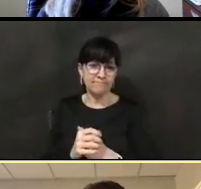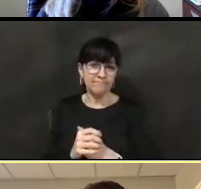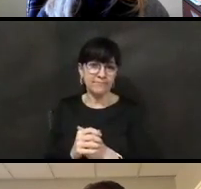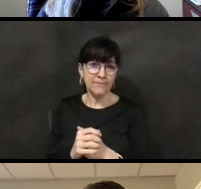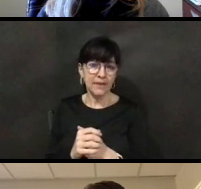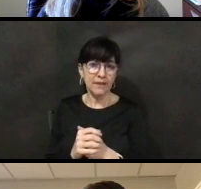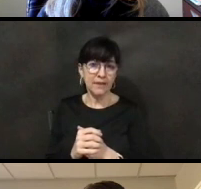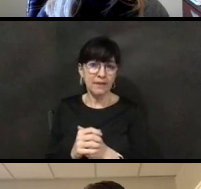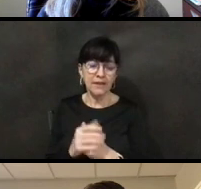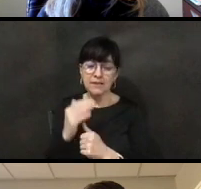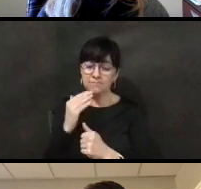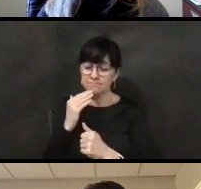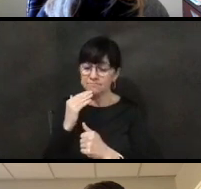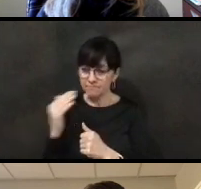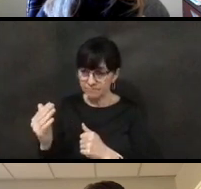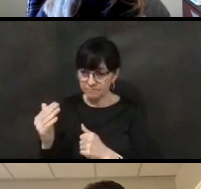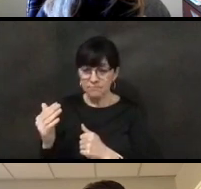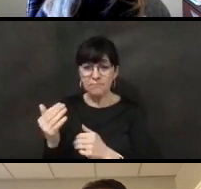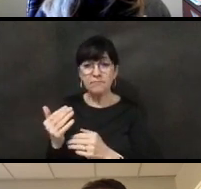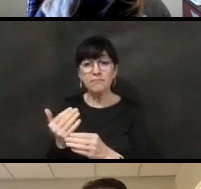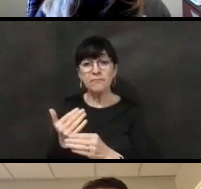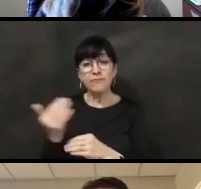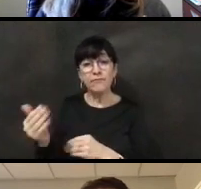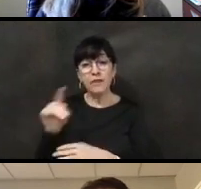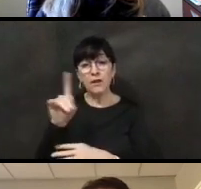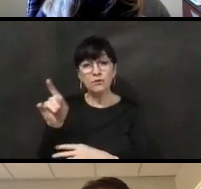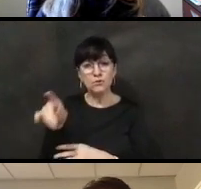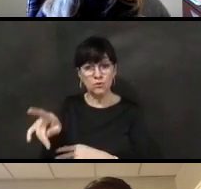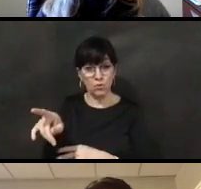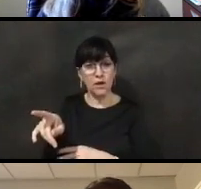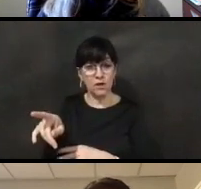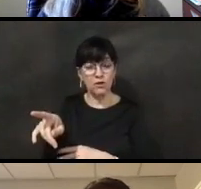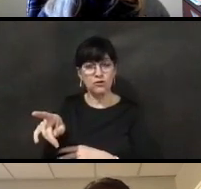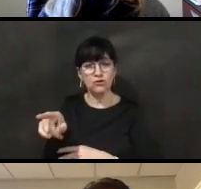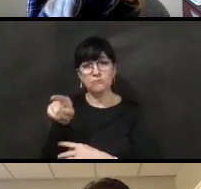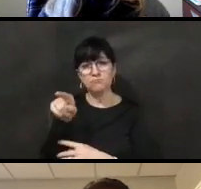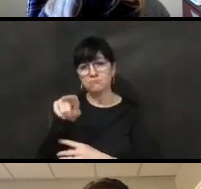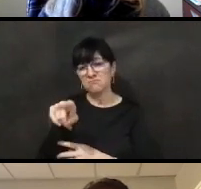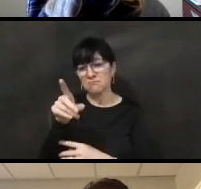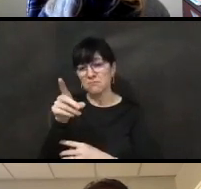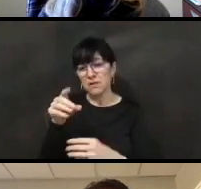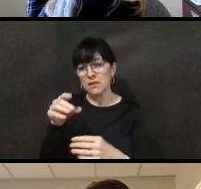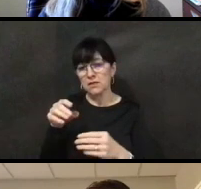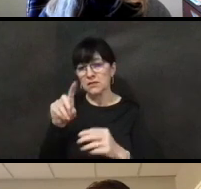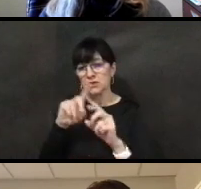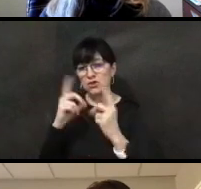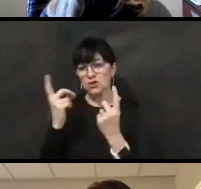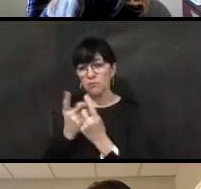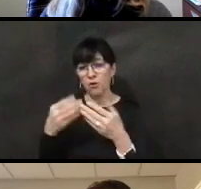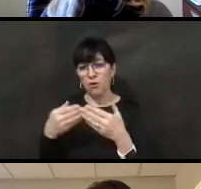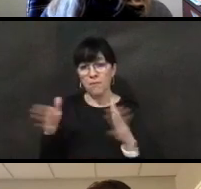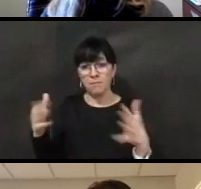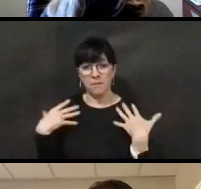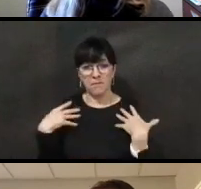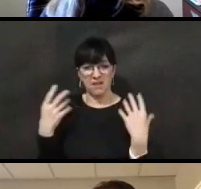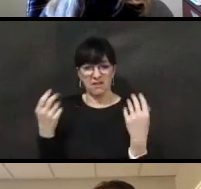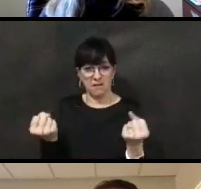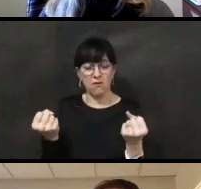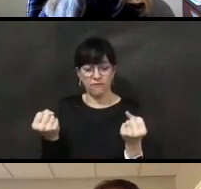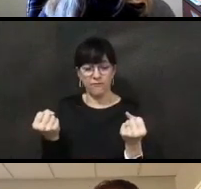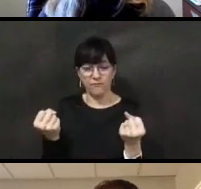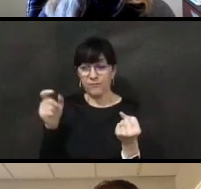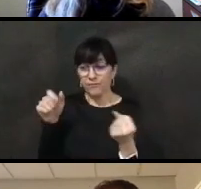Thank you, Damian. Here's another question that we've heard, and maybe we'll start with Dr. Rattay on this one. This is a pre-submitted question from Jim McBride. Jim says,